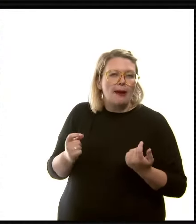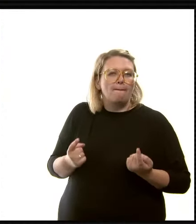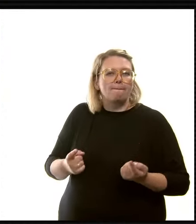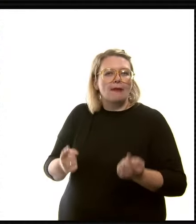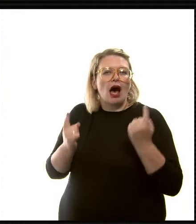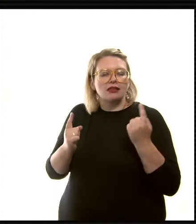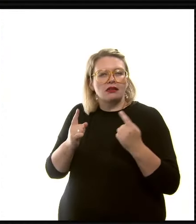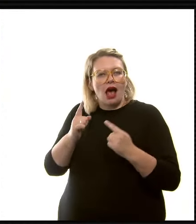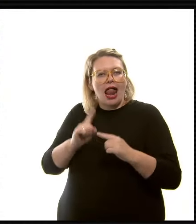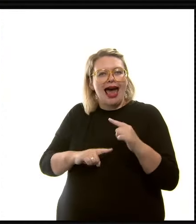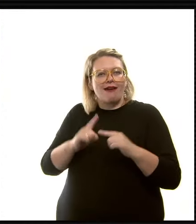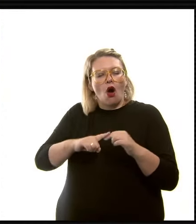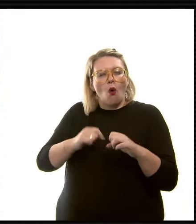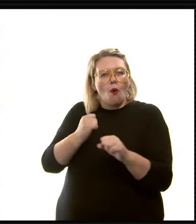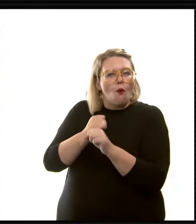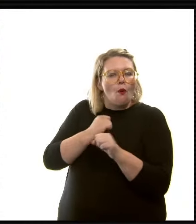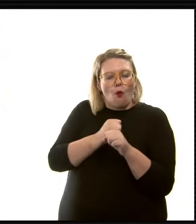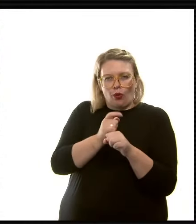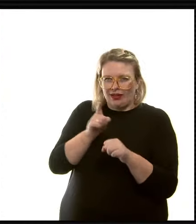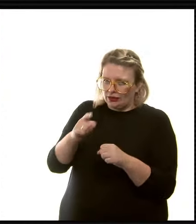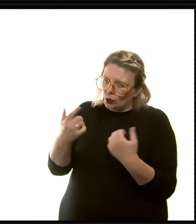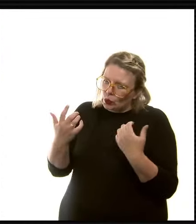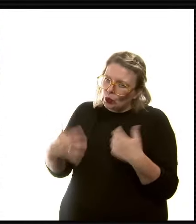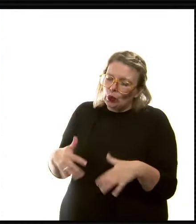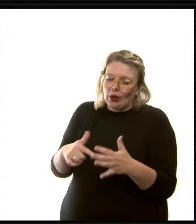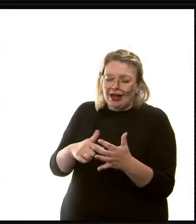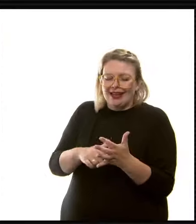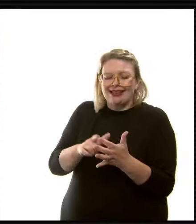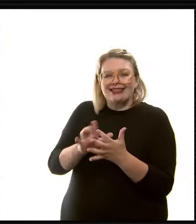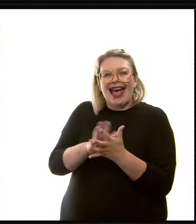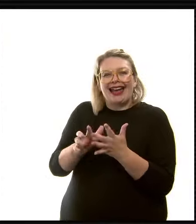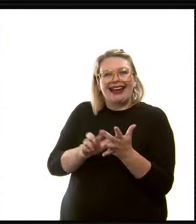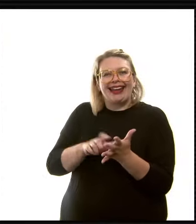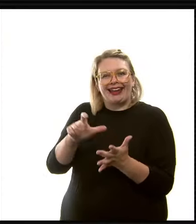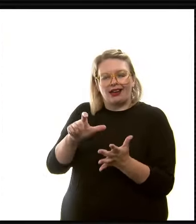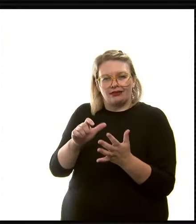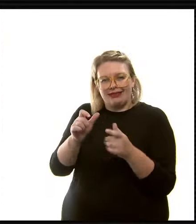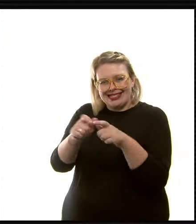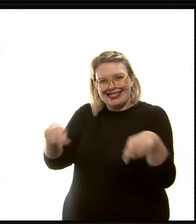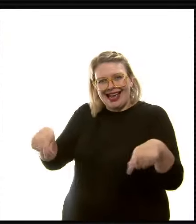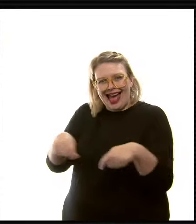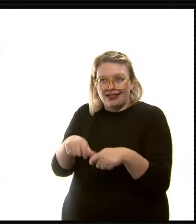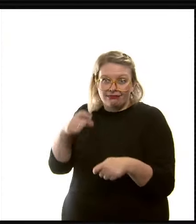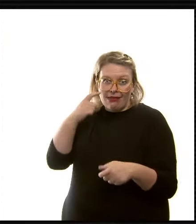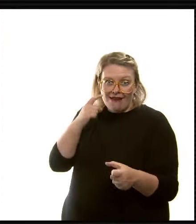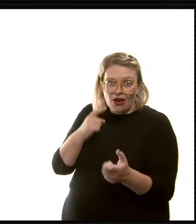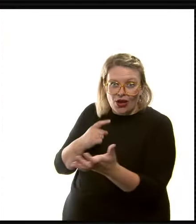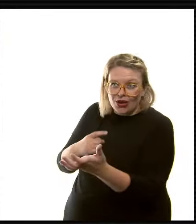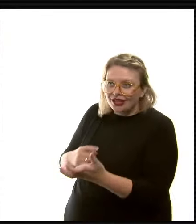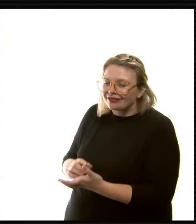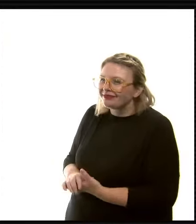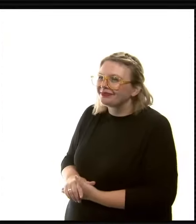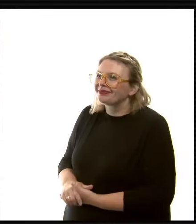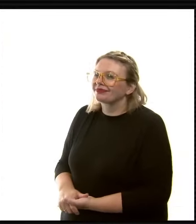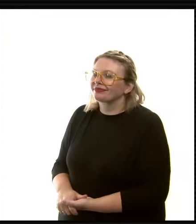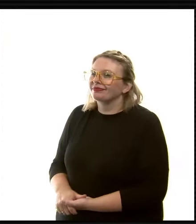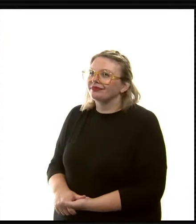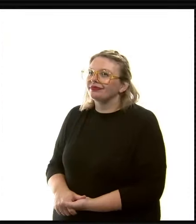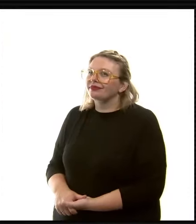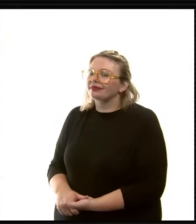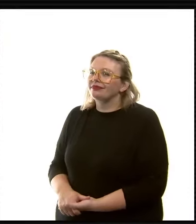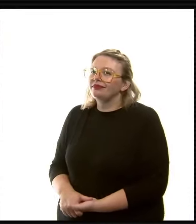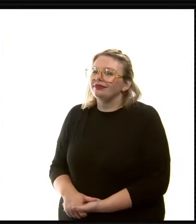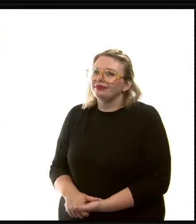to grips with a pretty remarkable LEGO Technic set. Take a look at this. When it comes to building LEGO